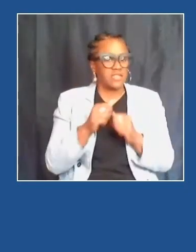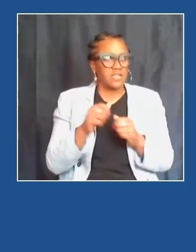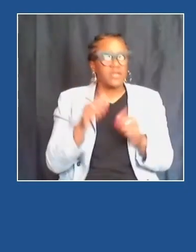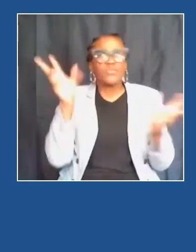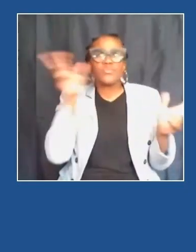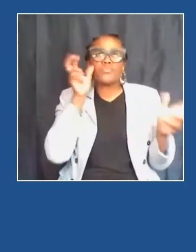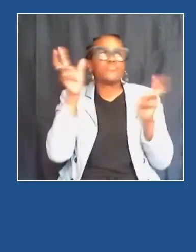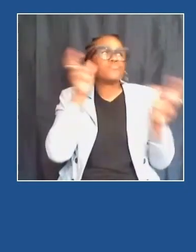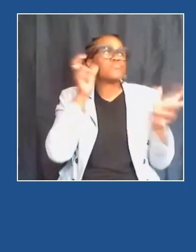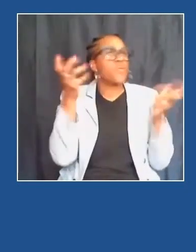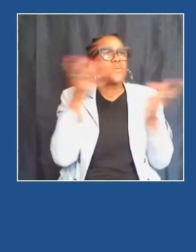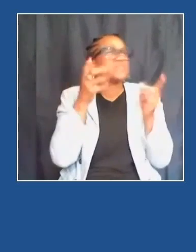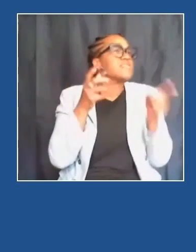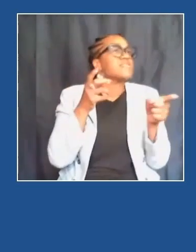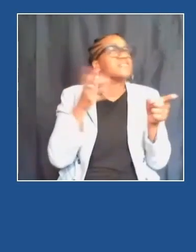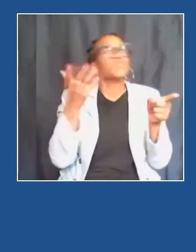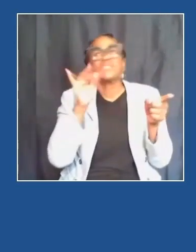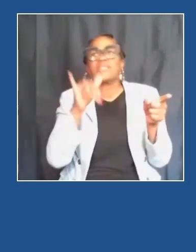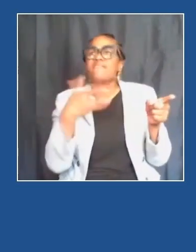What's this? What's this like?